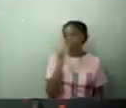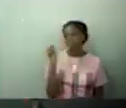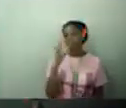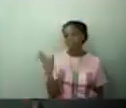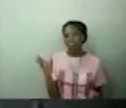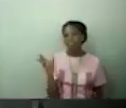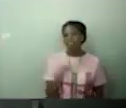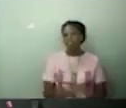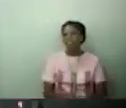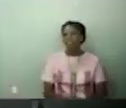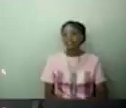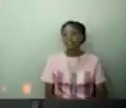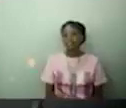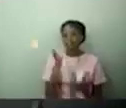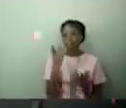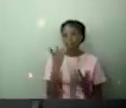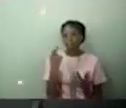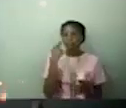If you can check the sound for us.